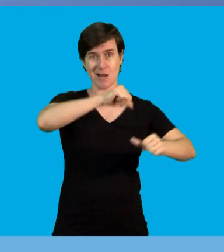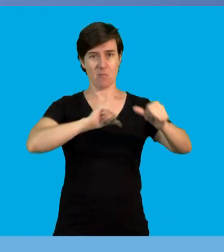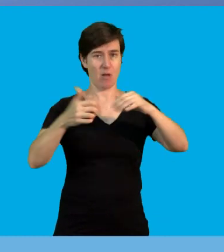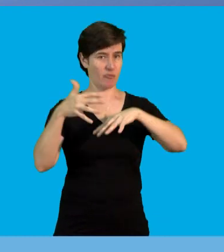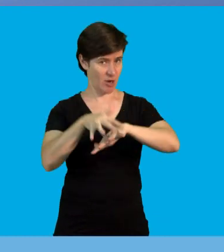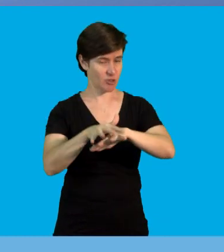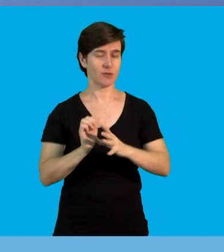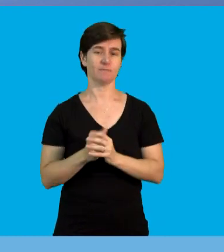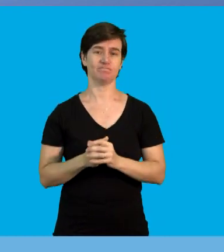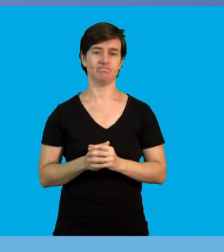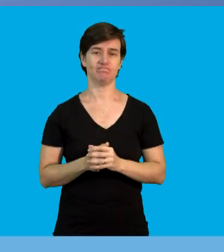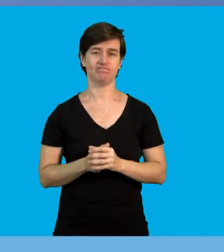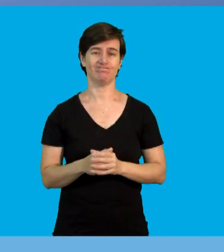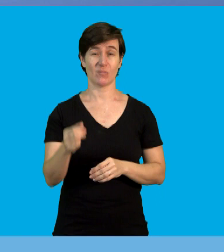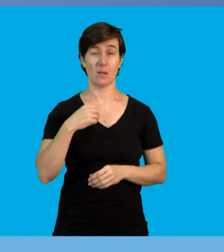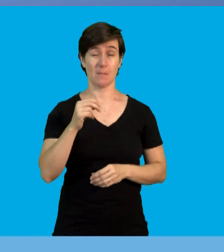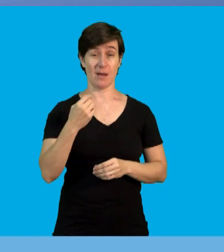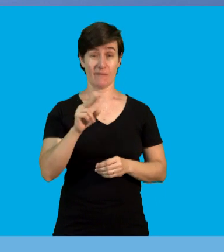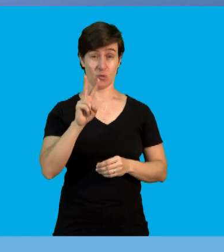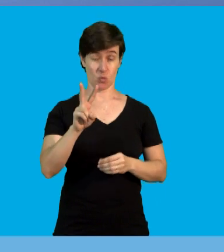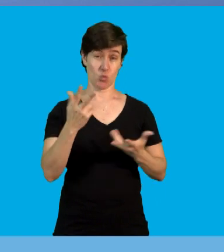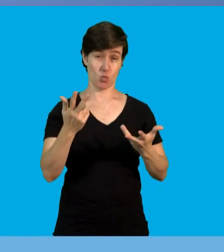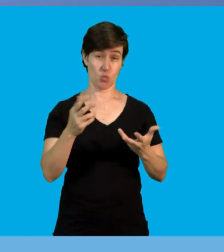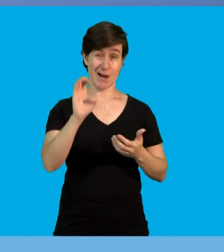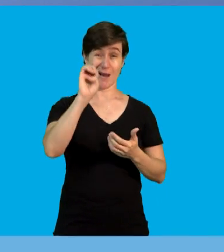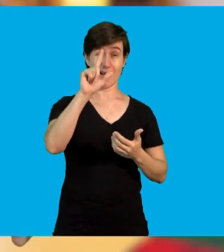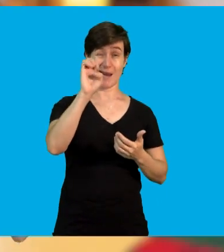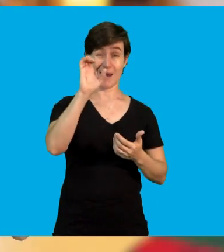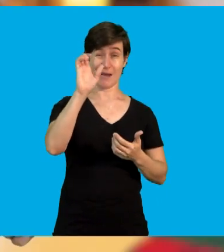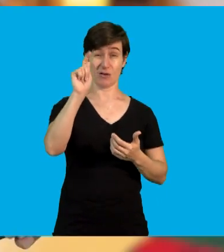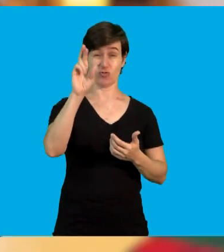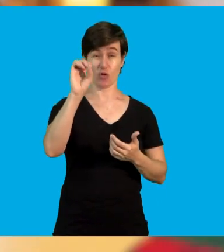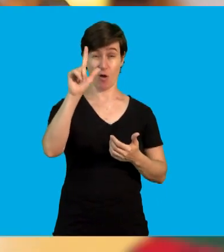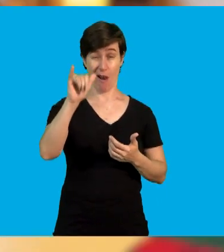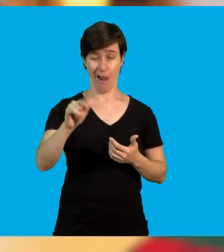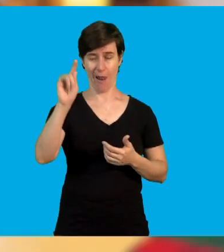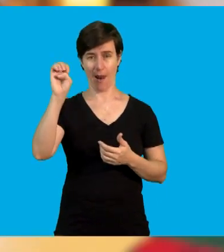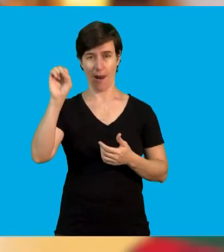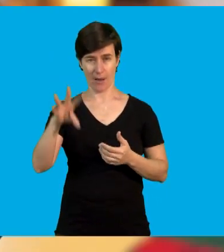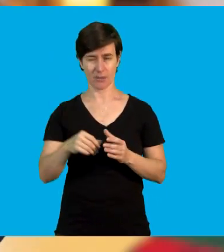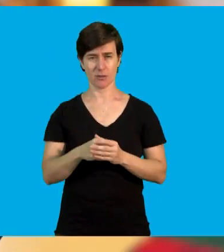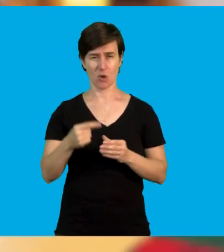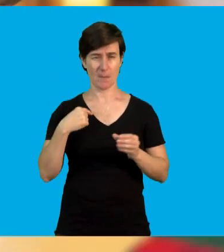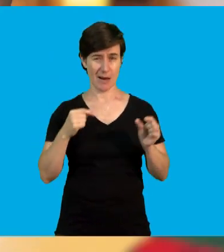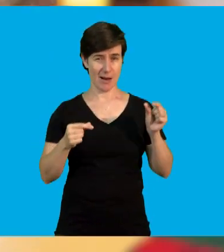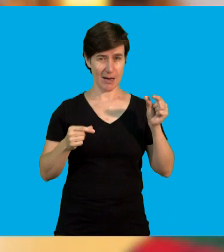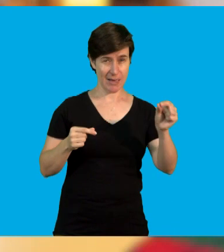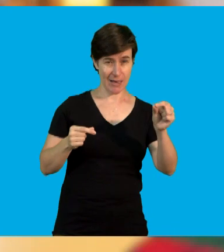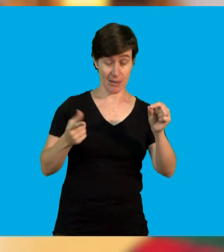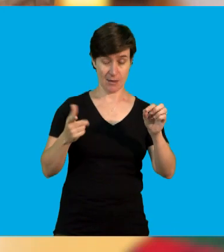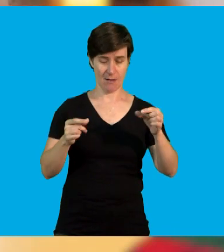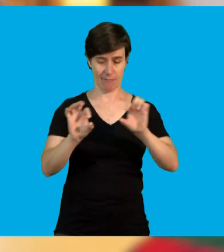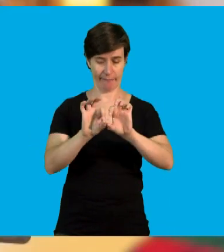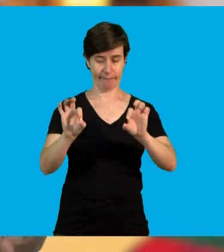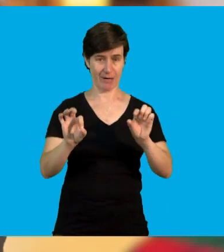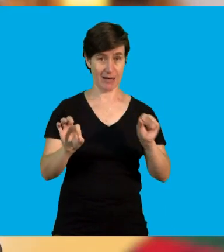reaction is going to take place. So now I have my two electrodes on the two electrolytes. The moment now I start connecting the two